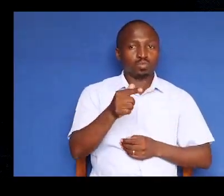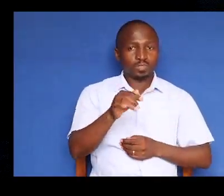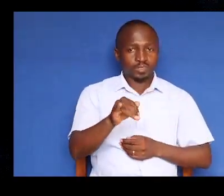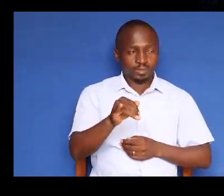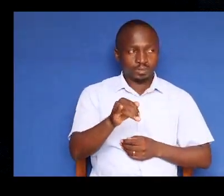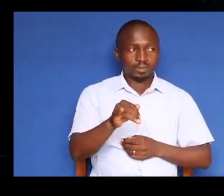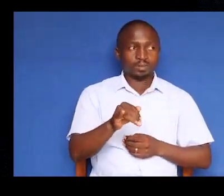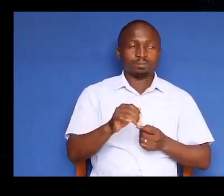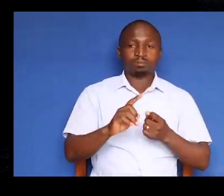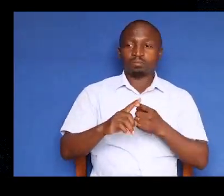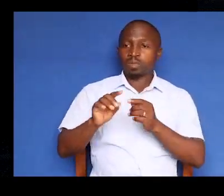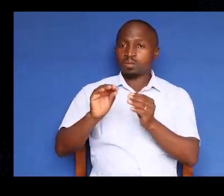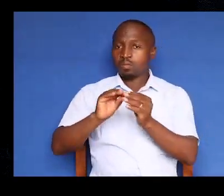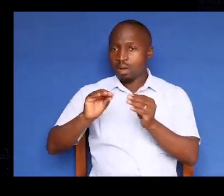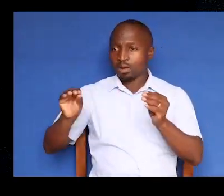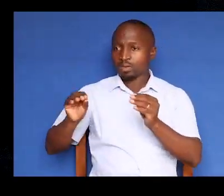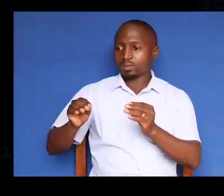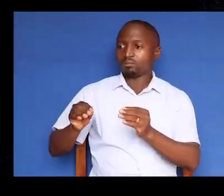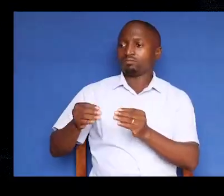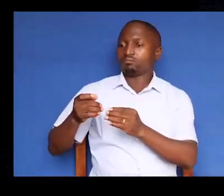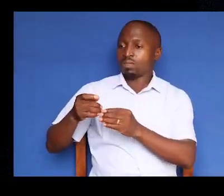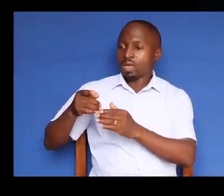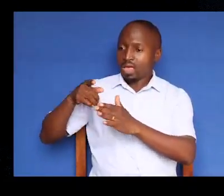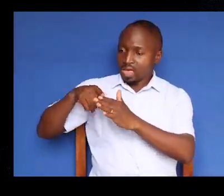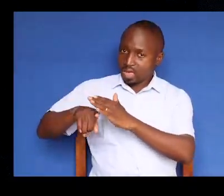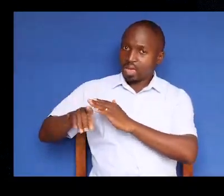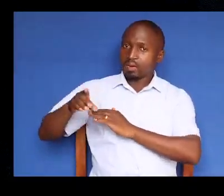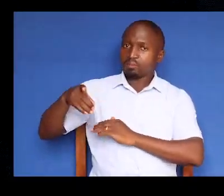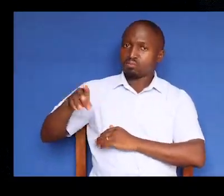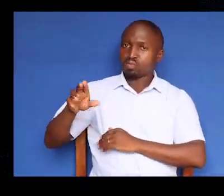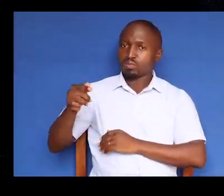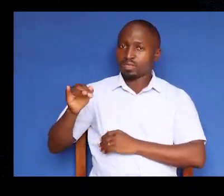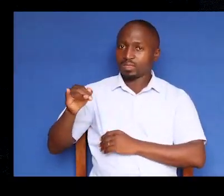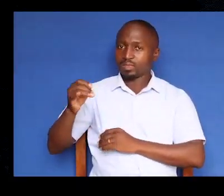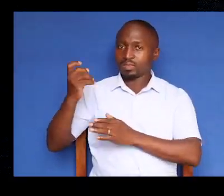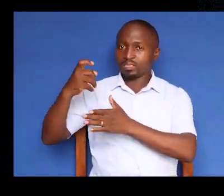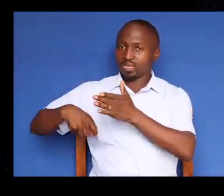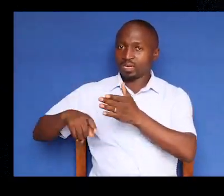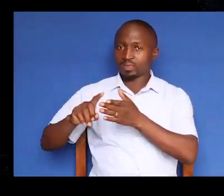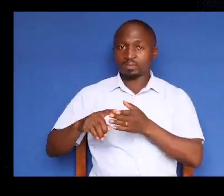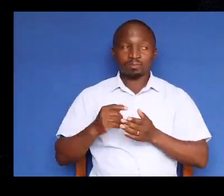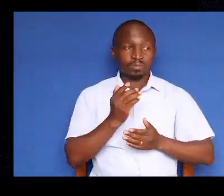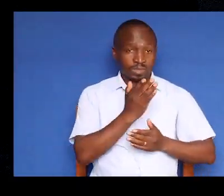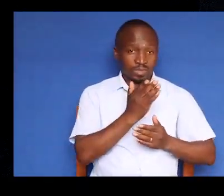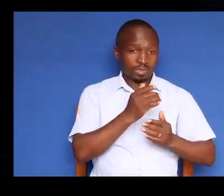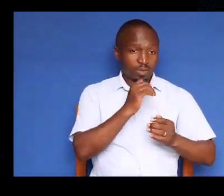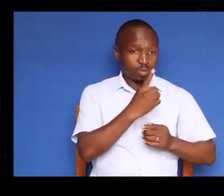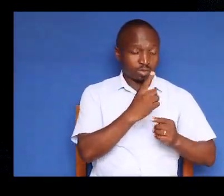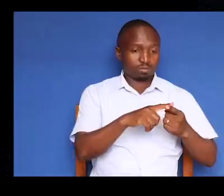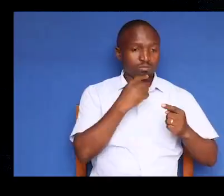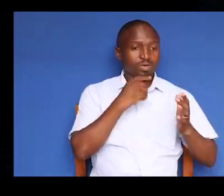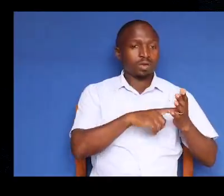tax minus input tax. Output tax is tax on sales. Tax